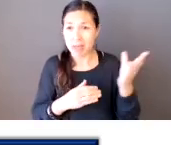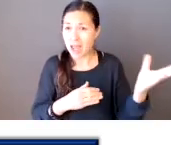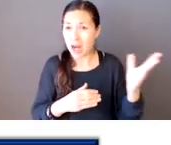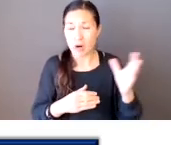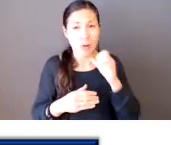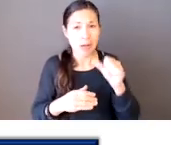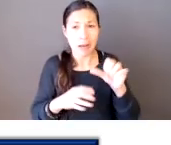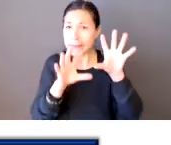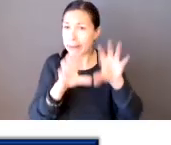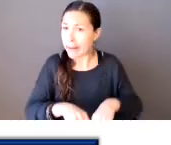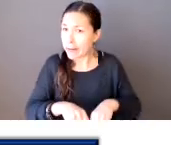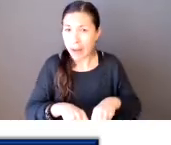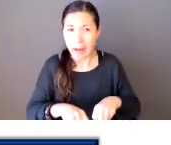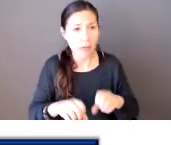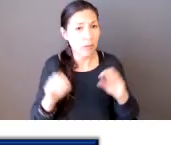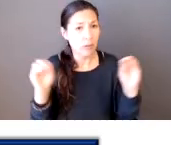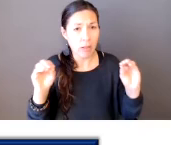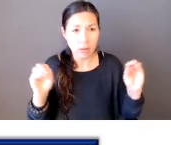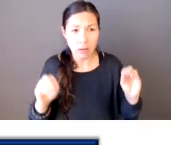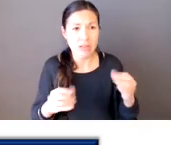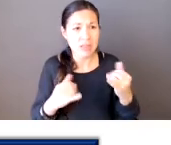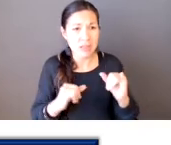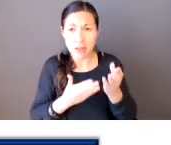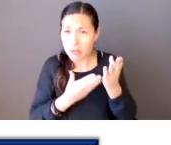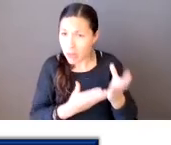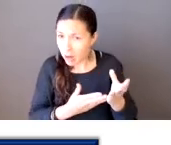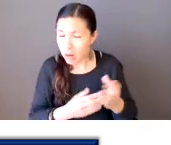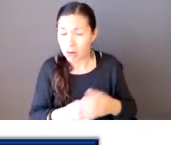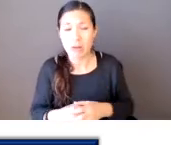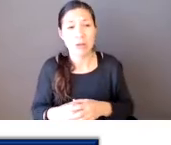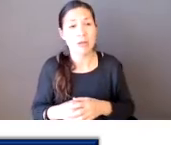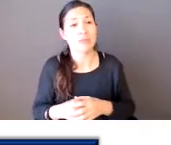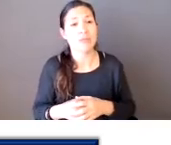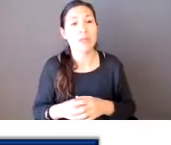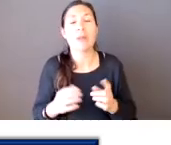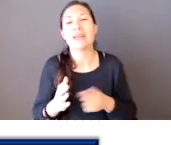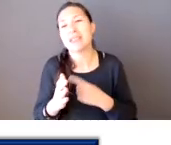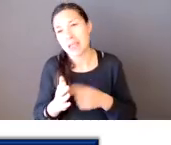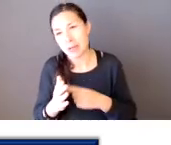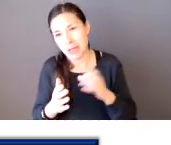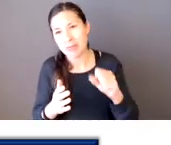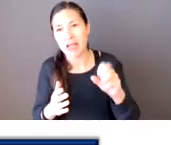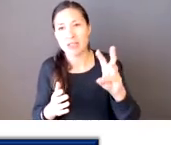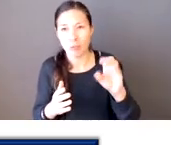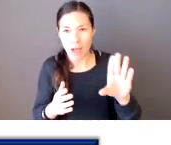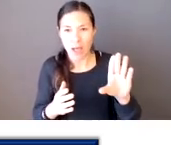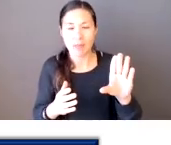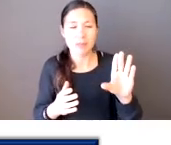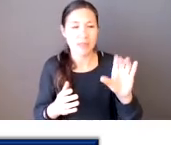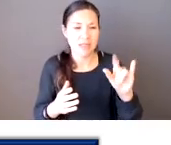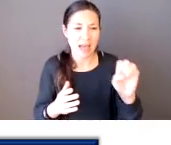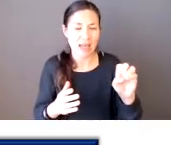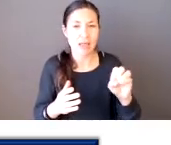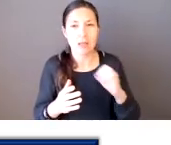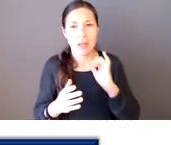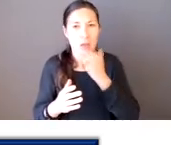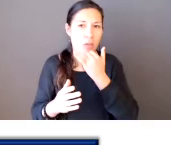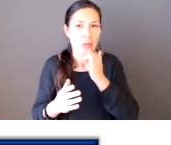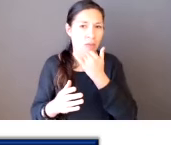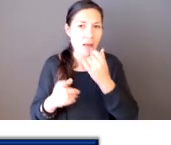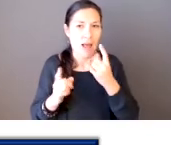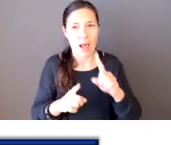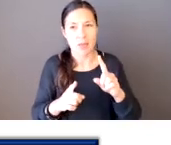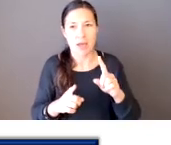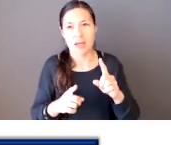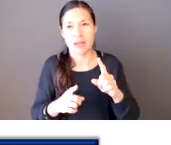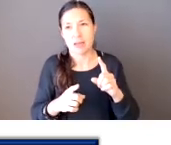There are times when the online system has gone down. I do apologize. It's not ours.